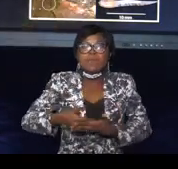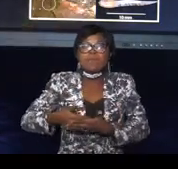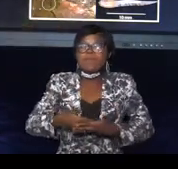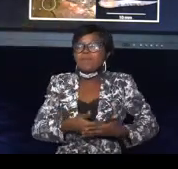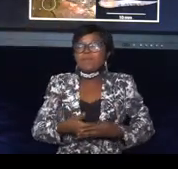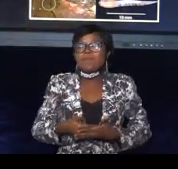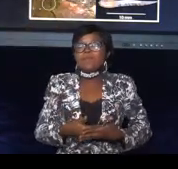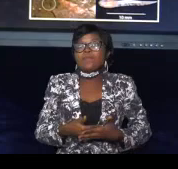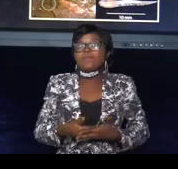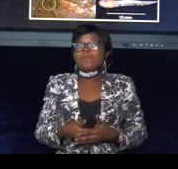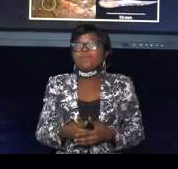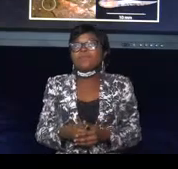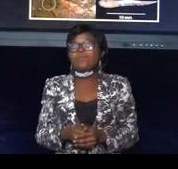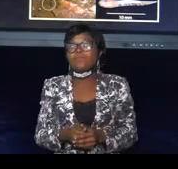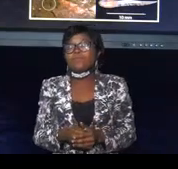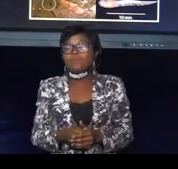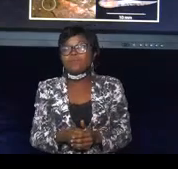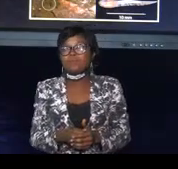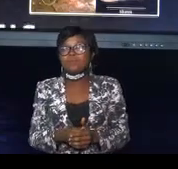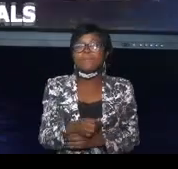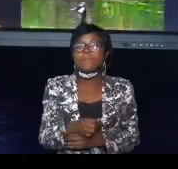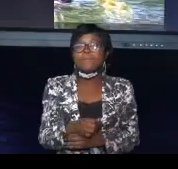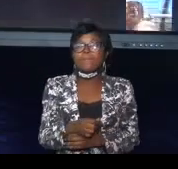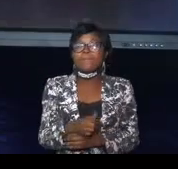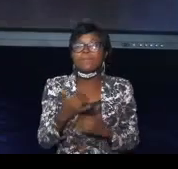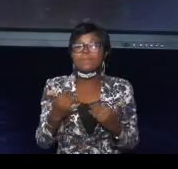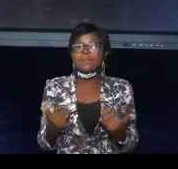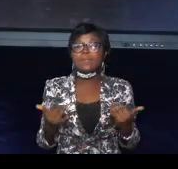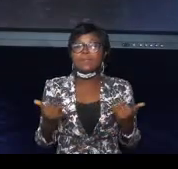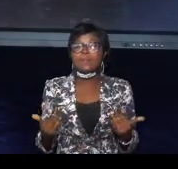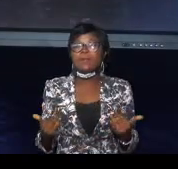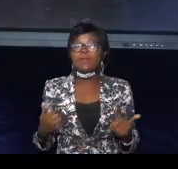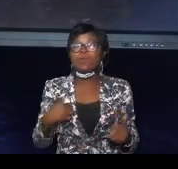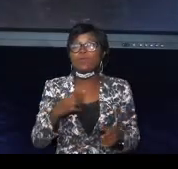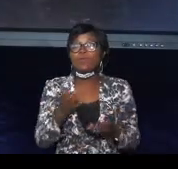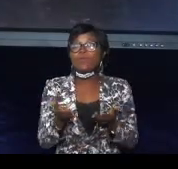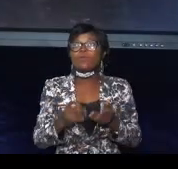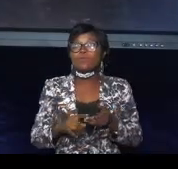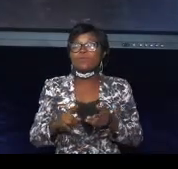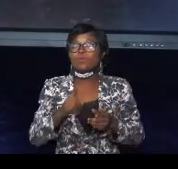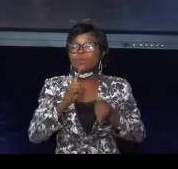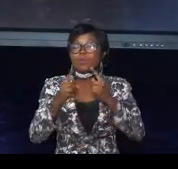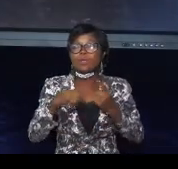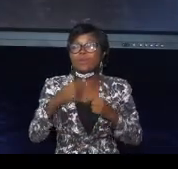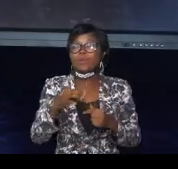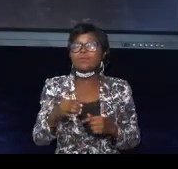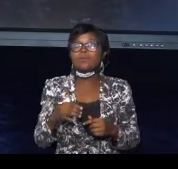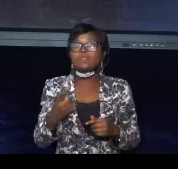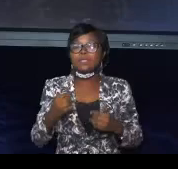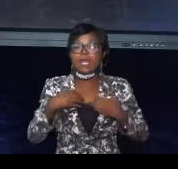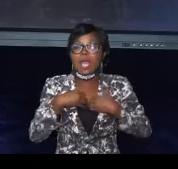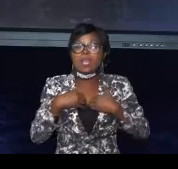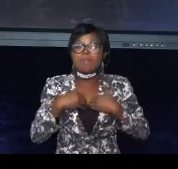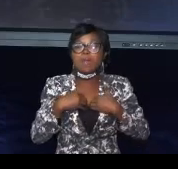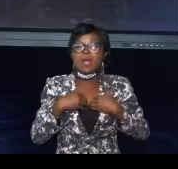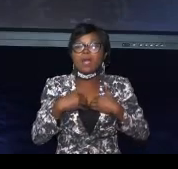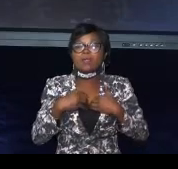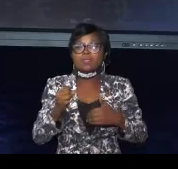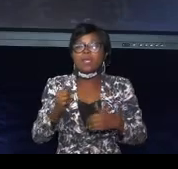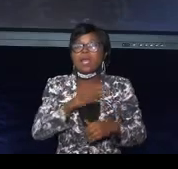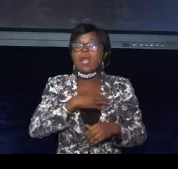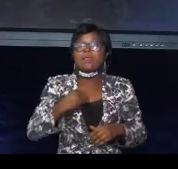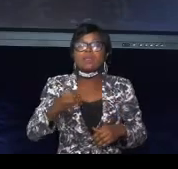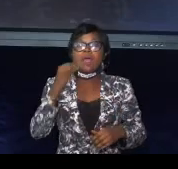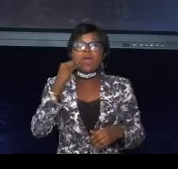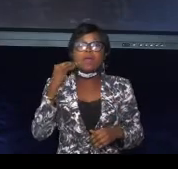baby frog. It is called a tadpole. Now, we want to talk about animals and